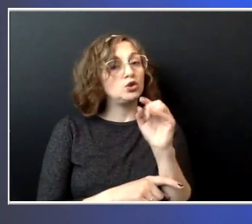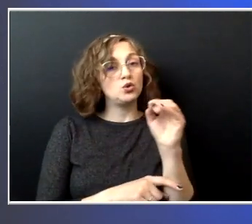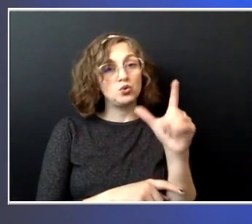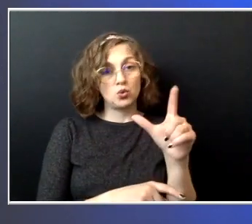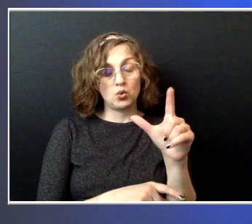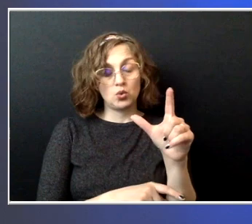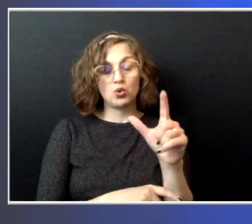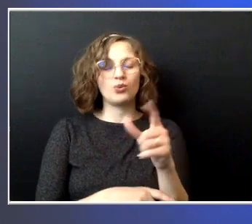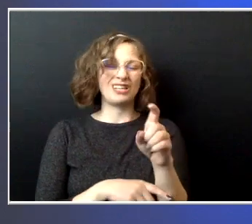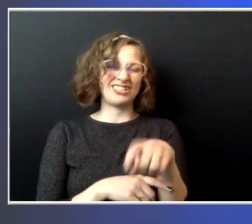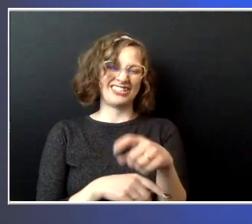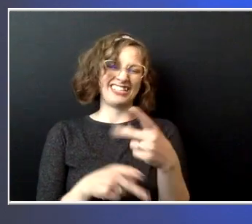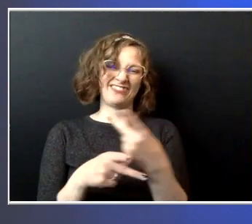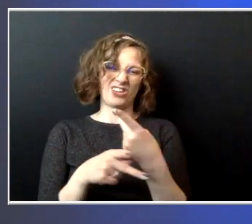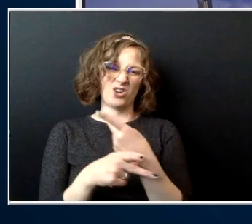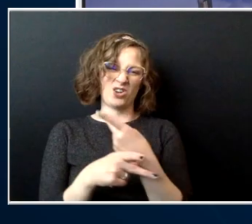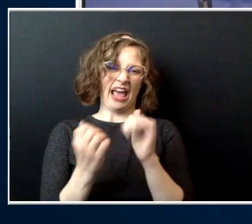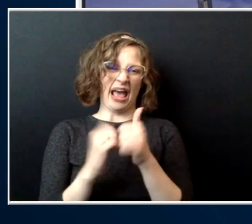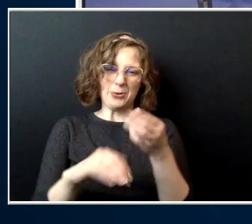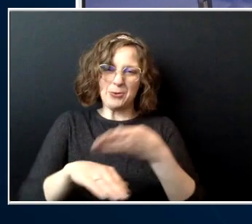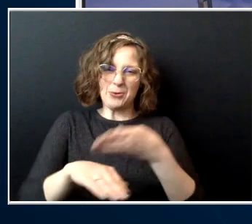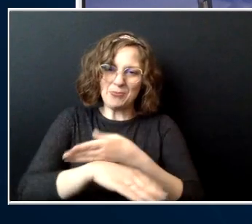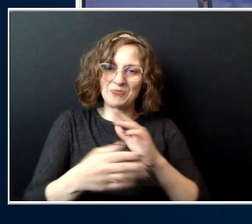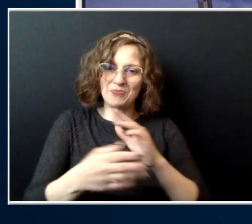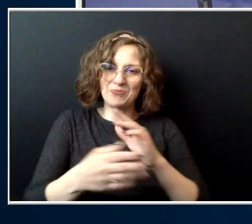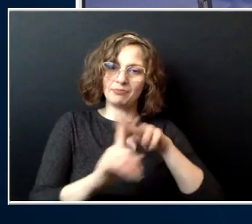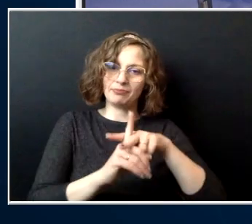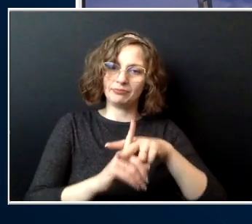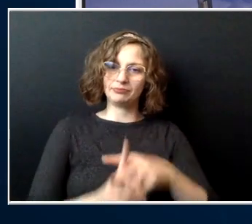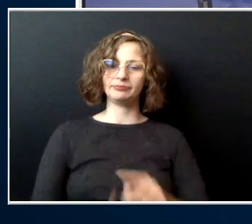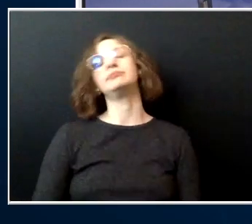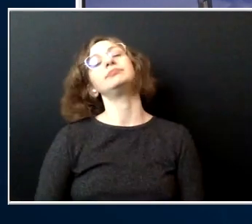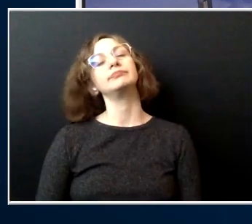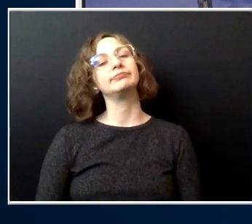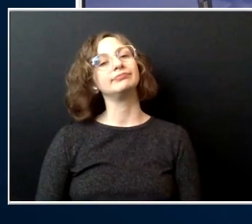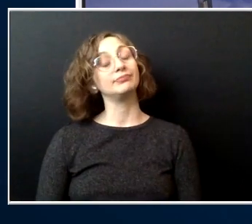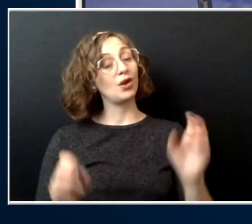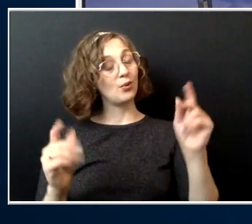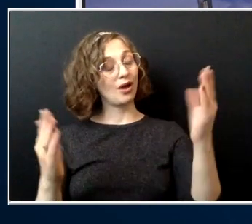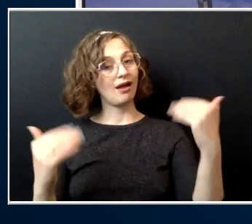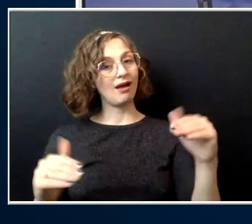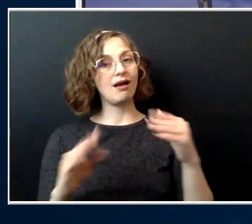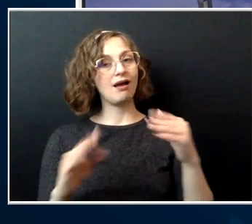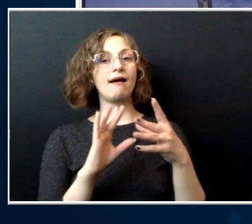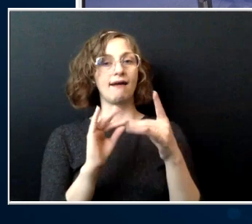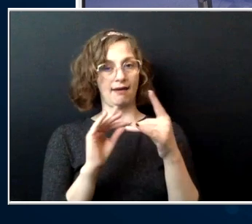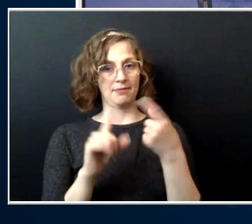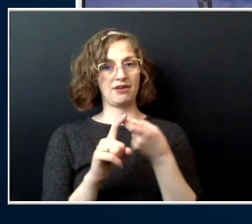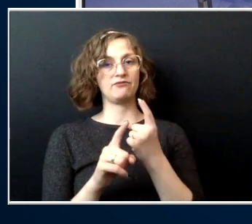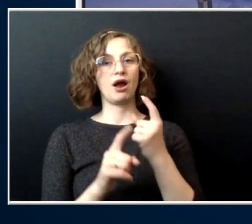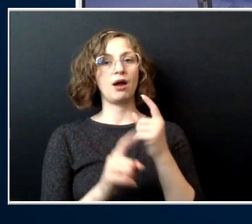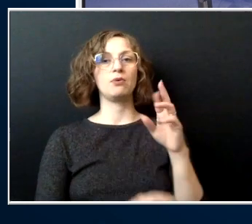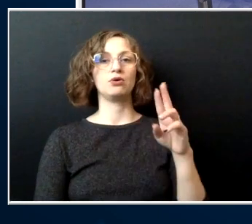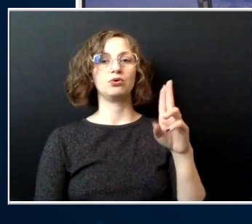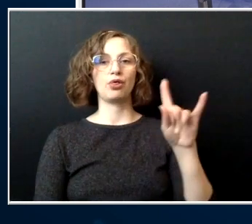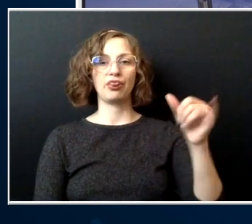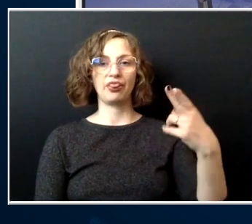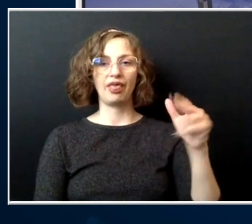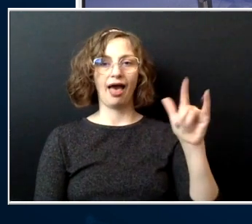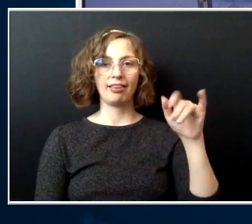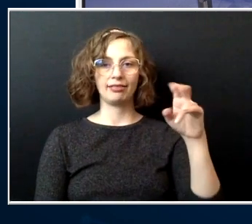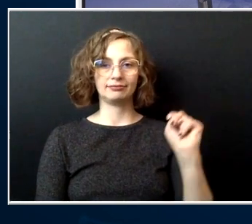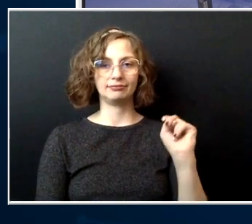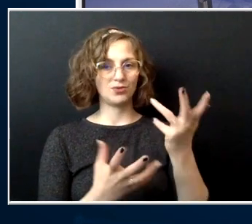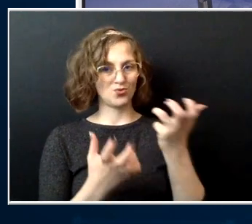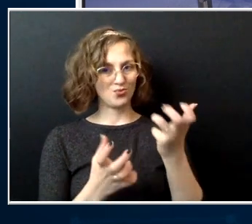out how to best apply it. Yeah. All right, Alexis. We have a comment from our viewer, Ruth Allen. Ruth wanted to share,